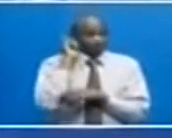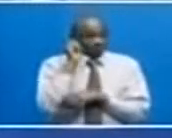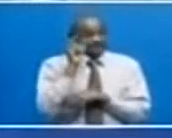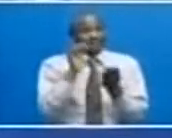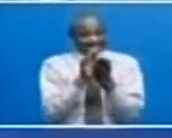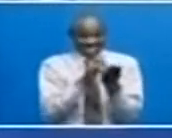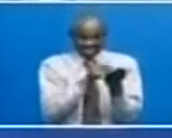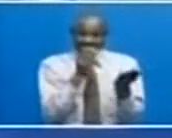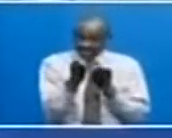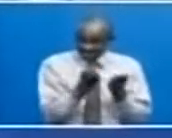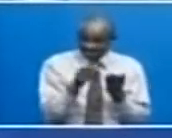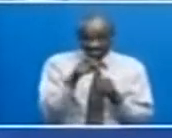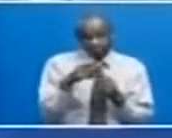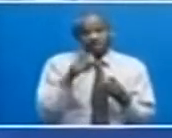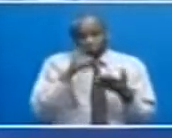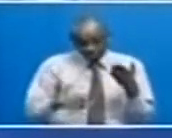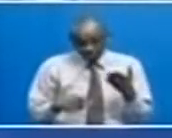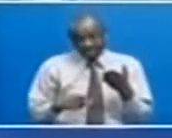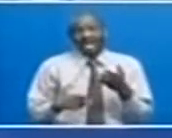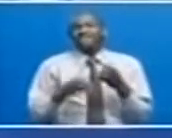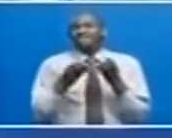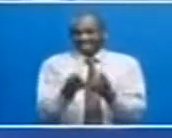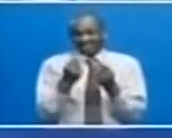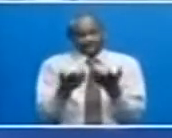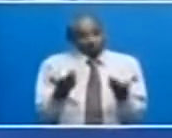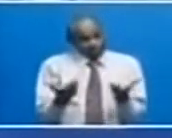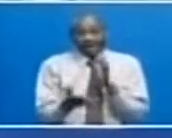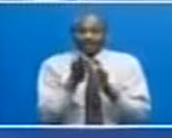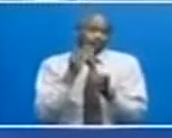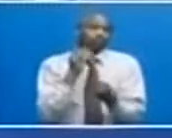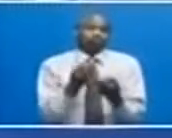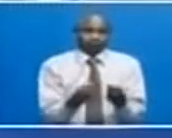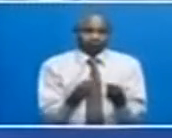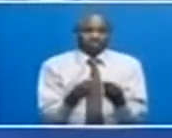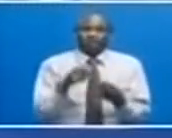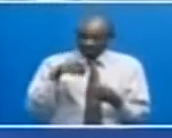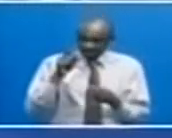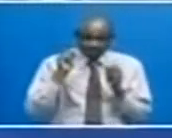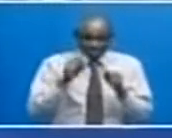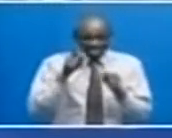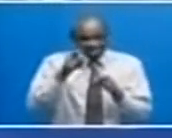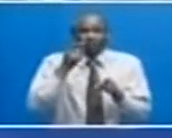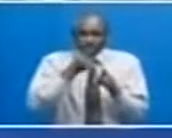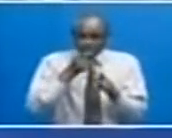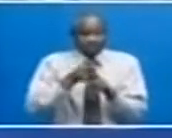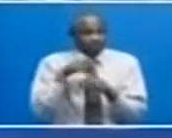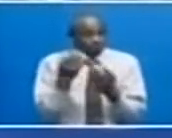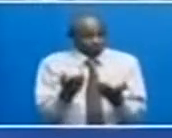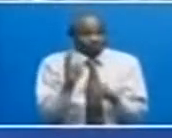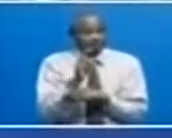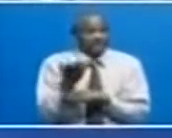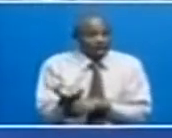use of mobile banking services is essentially the convenience. The fact that a tool which you would normally use for